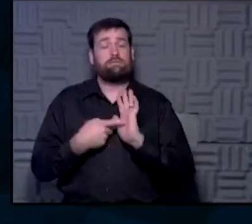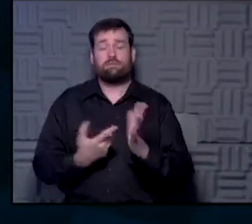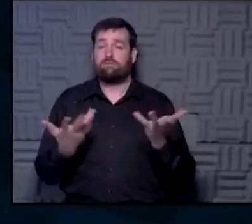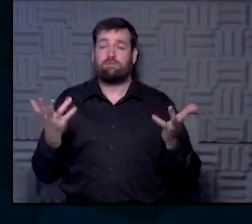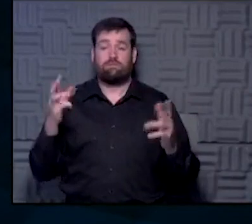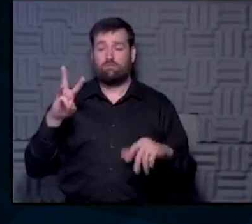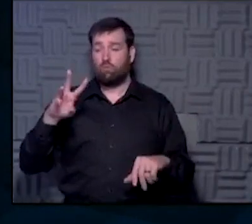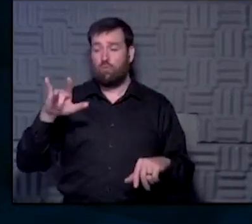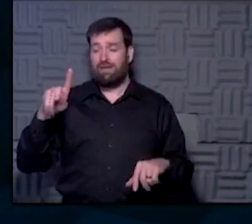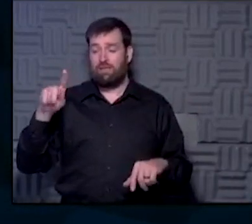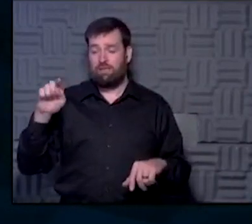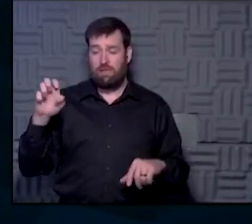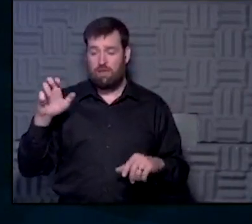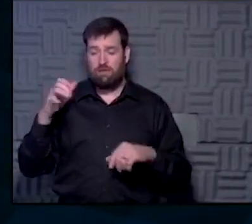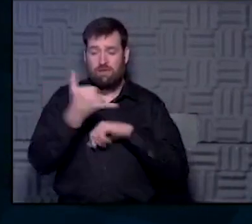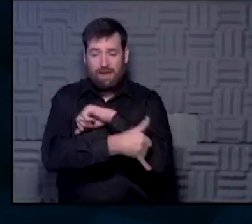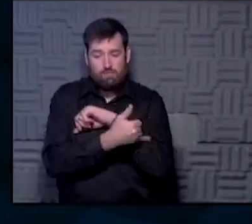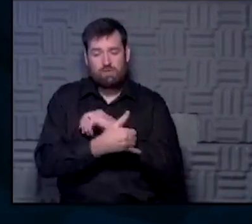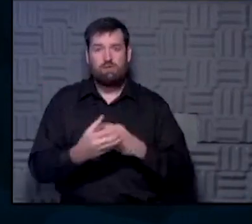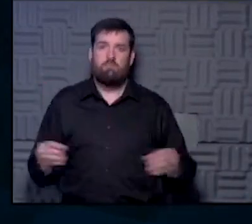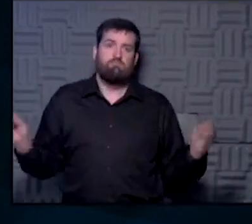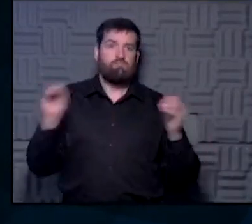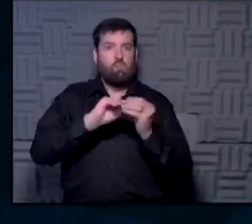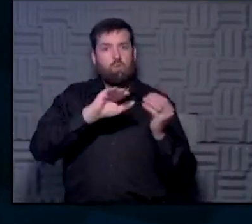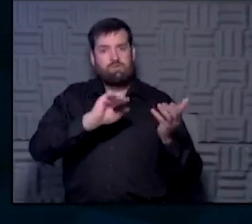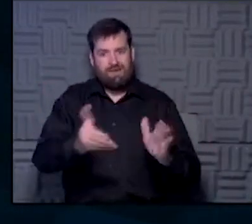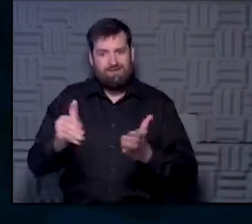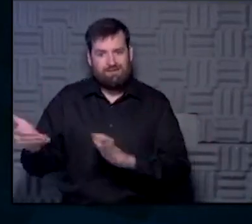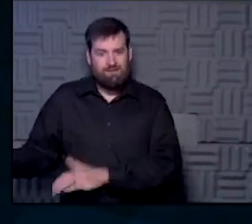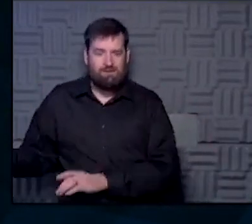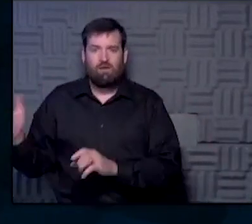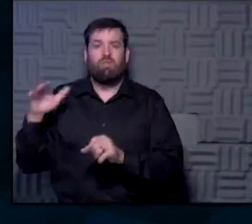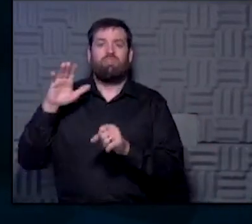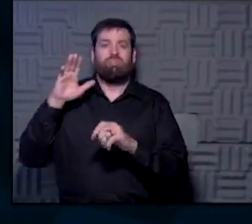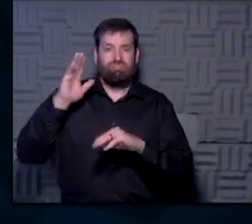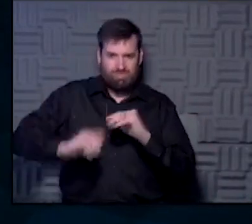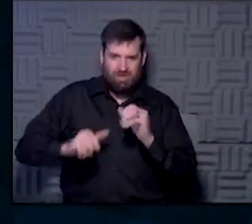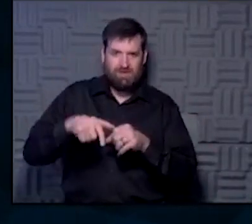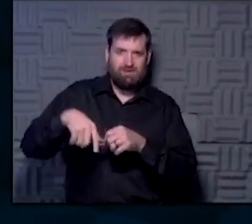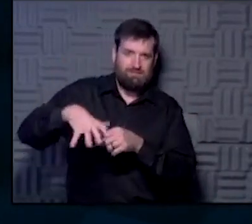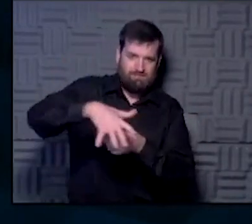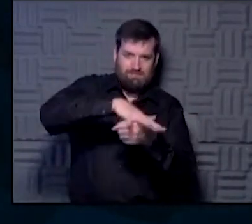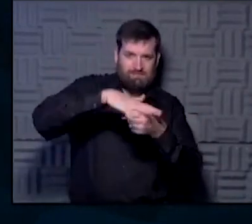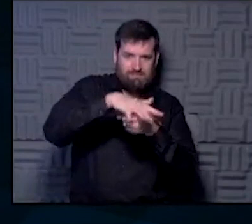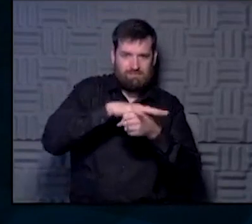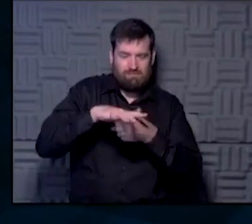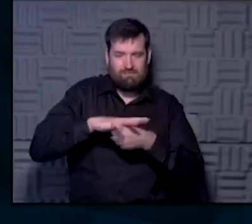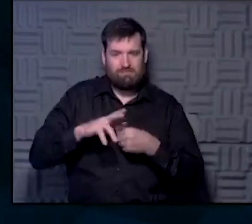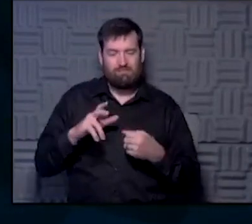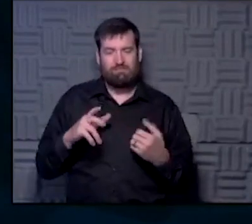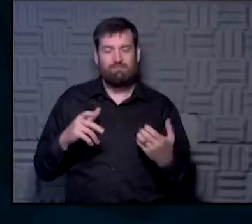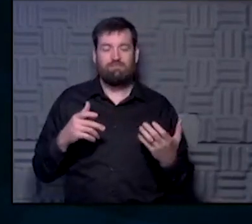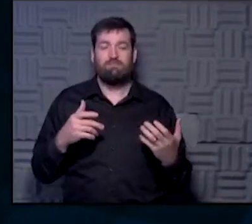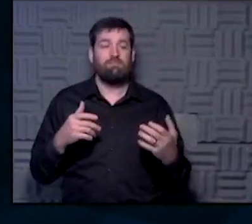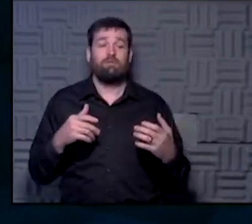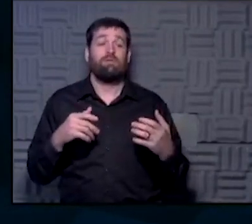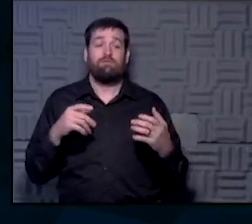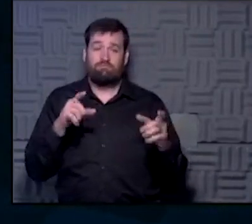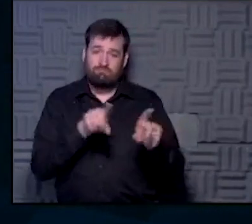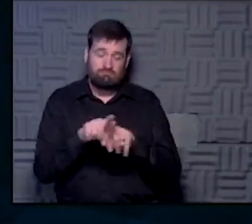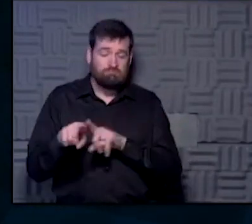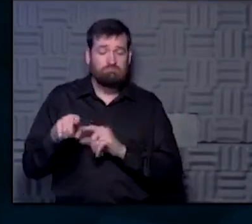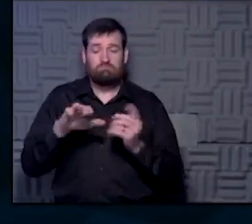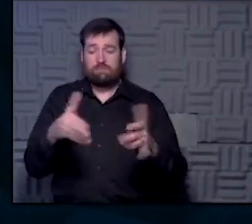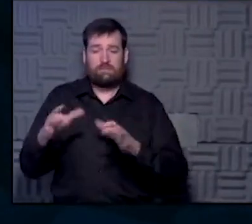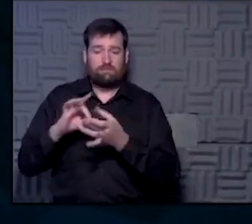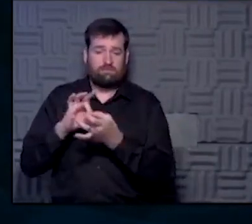folks in Wyandotte County are dying at much higher rates for COVID than in our surrounding communities, unfortunately. You can also see here that deaths associated